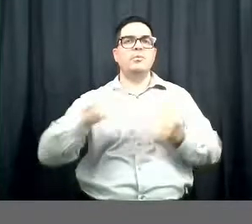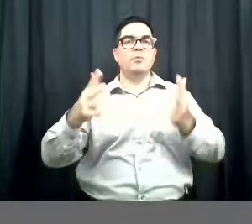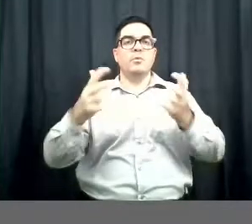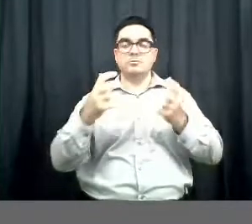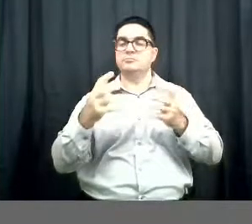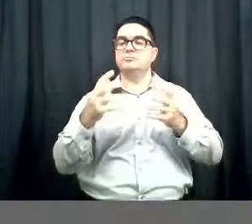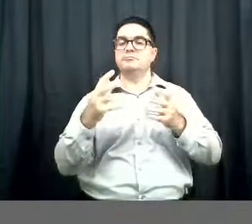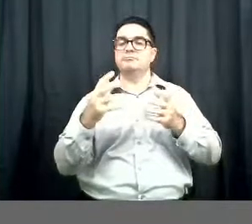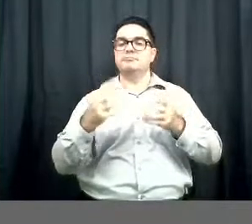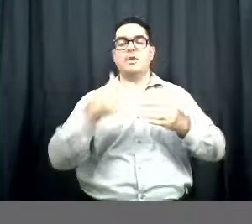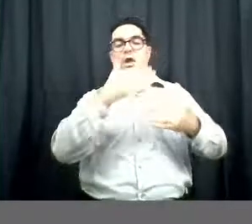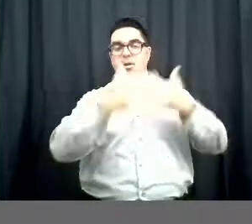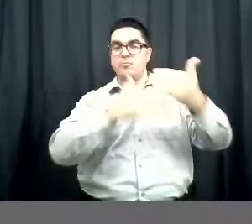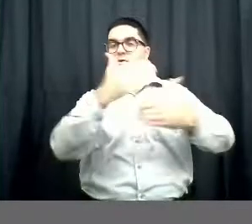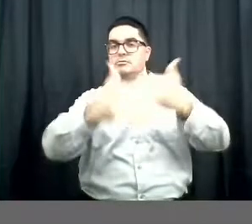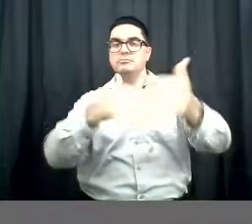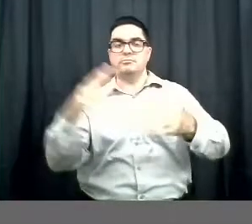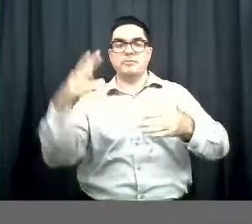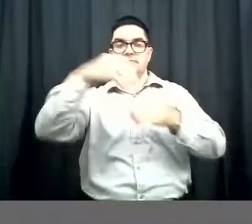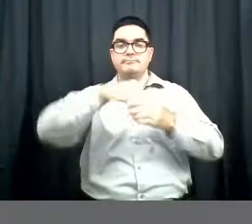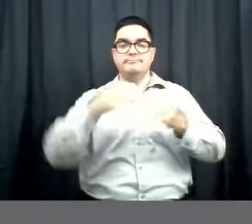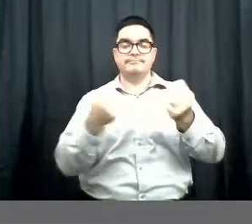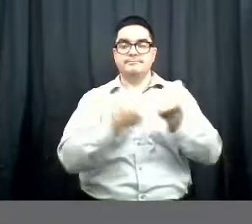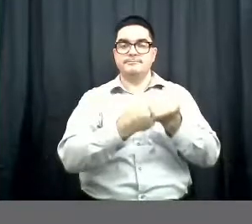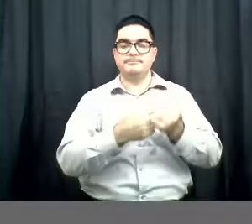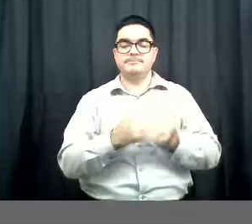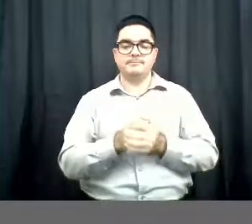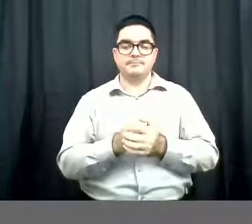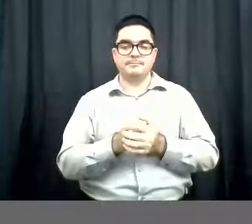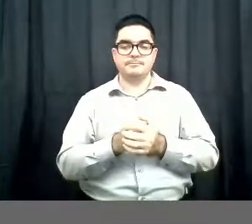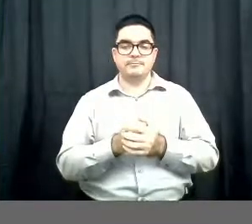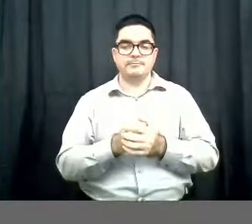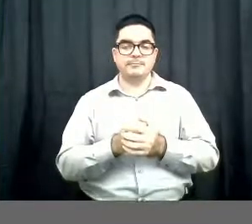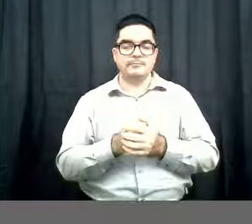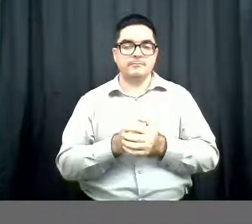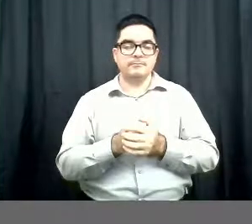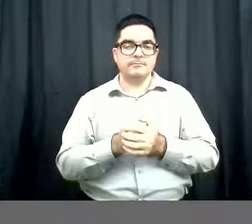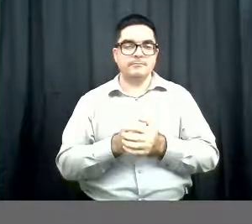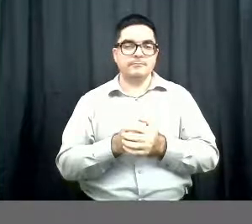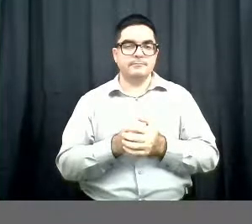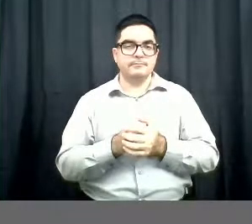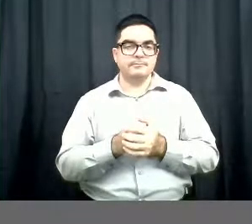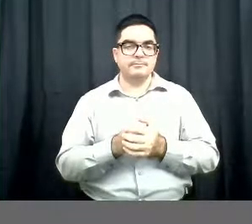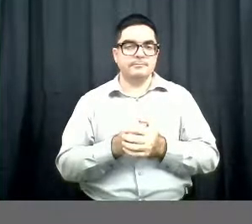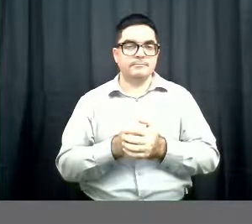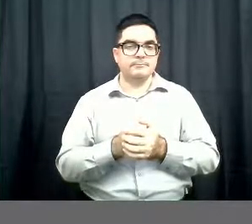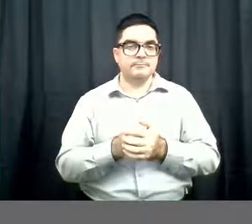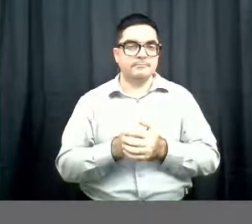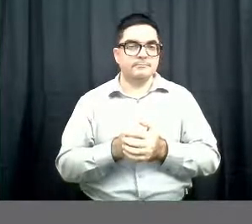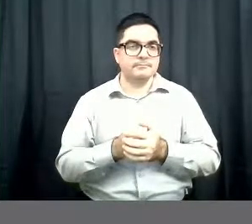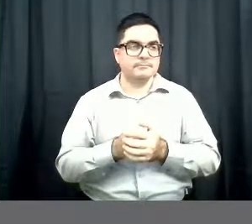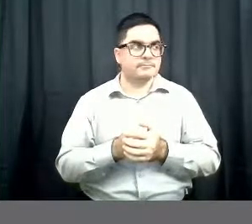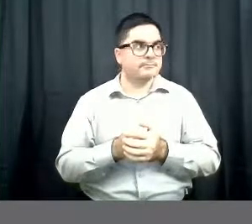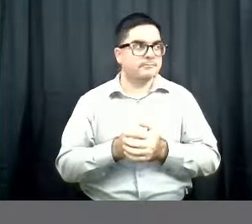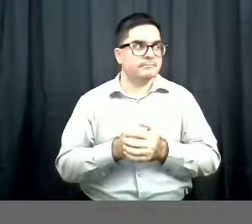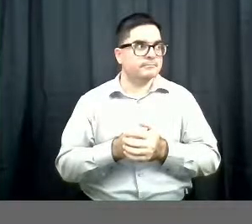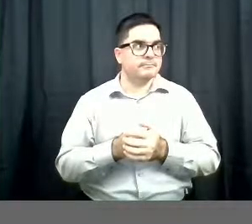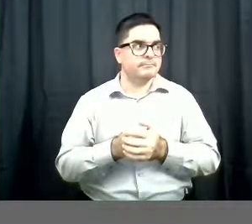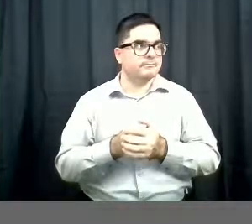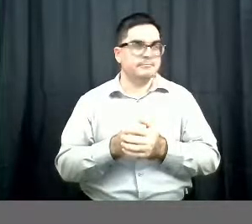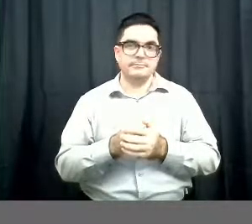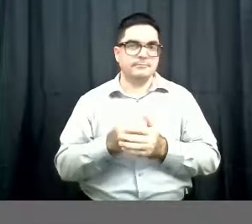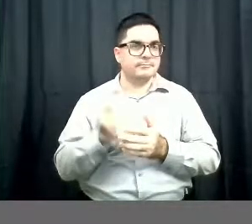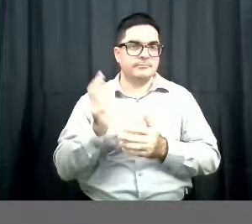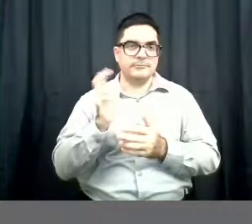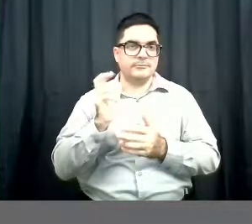had expectations to date that have been different from kind of where the economics based upon the fiscal plan of what was affordable